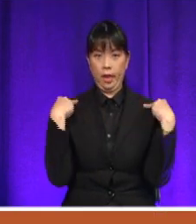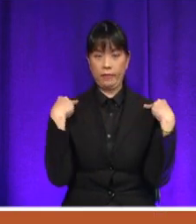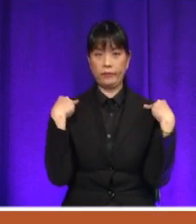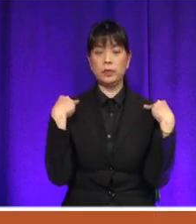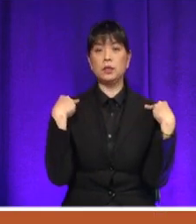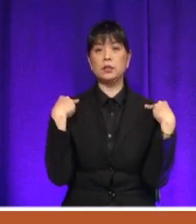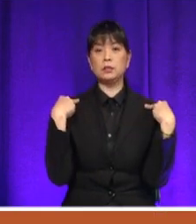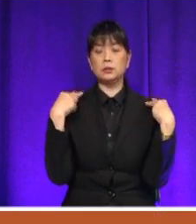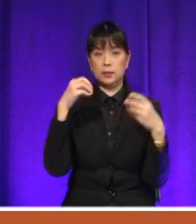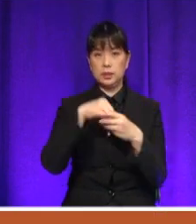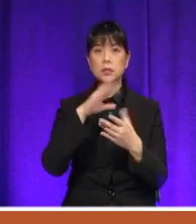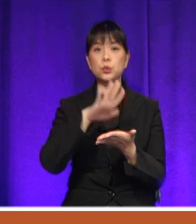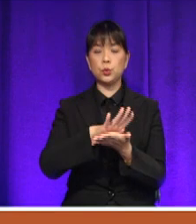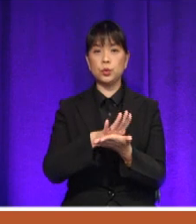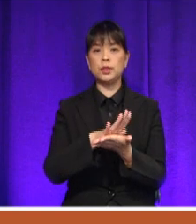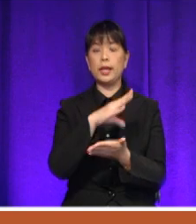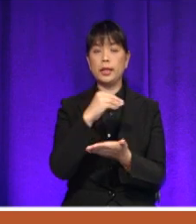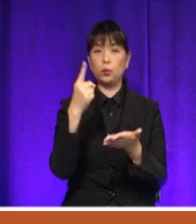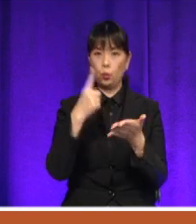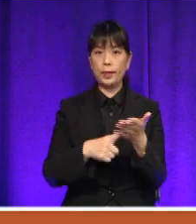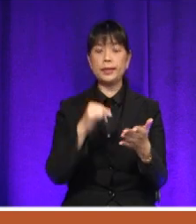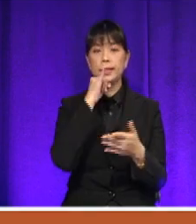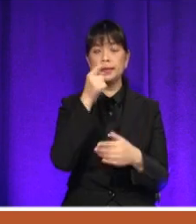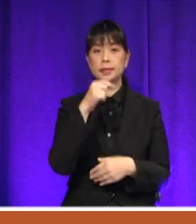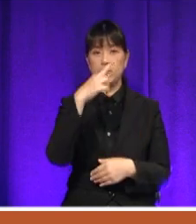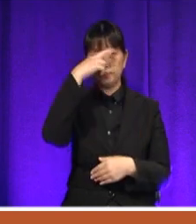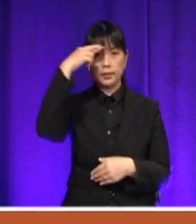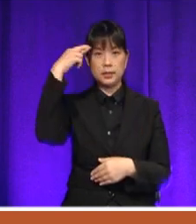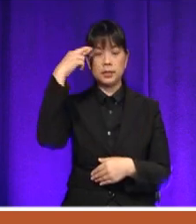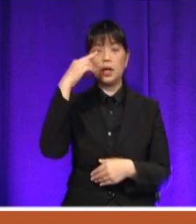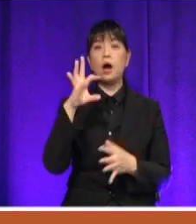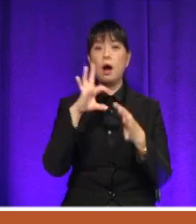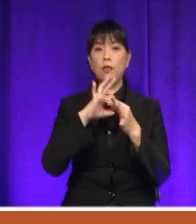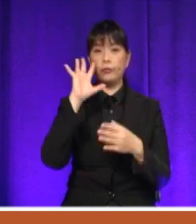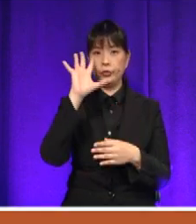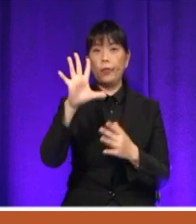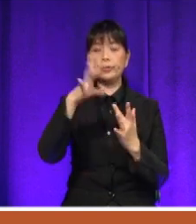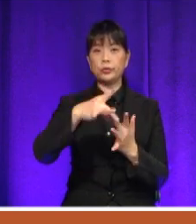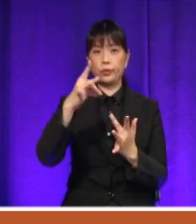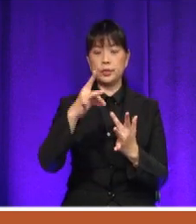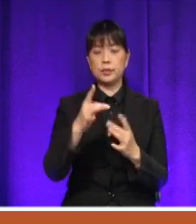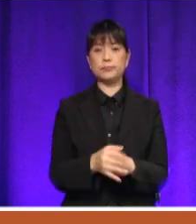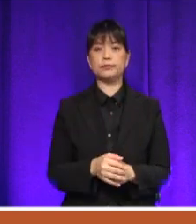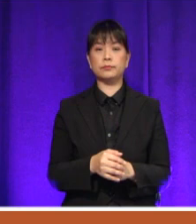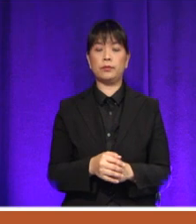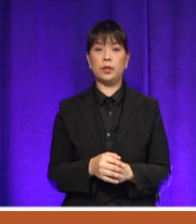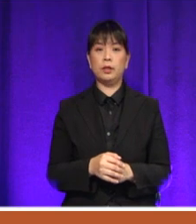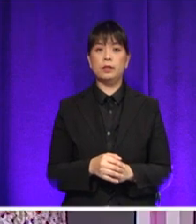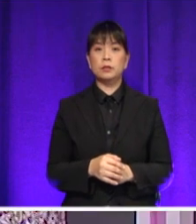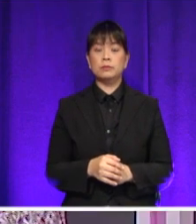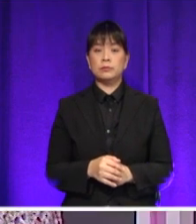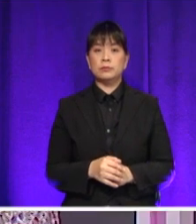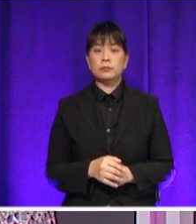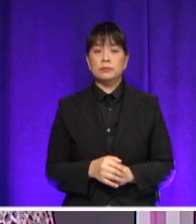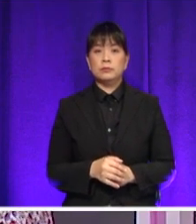And what is the reason for your choice? So as a pupil, so right now I want you guys to